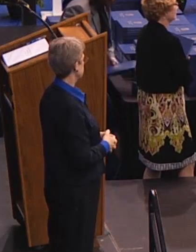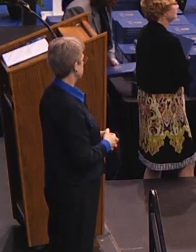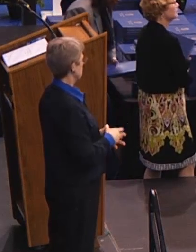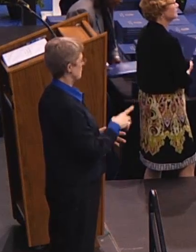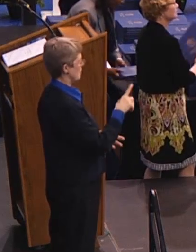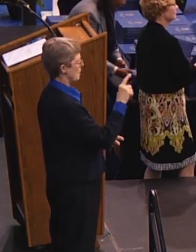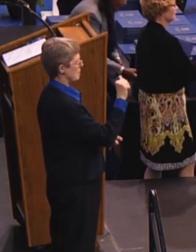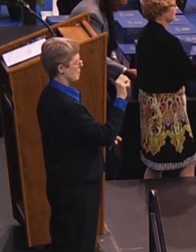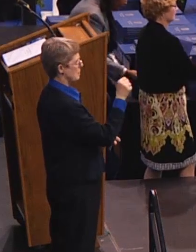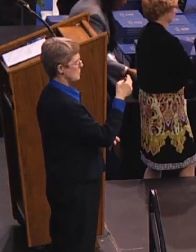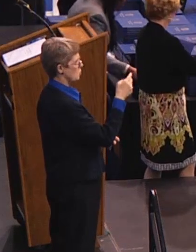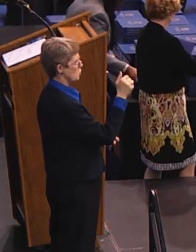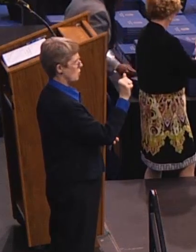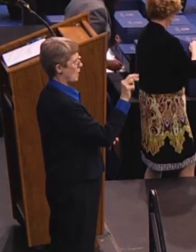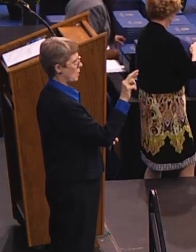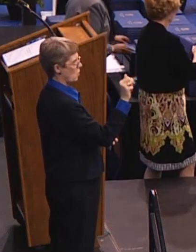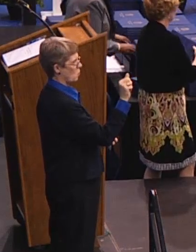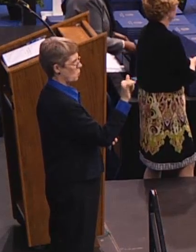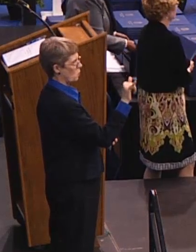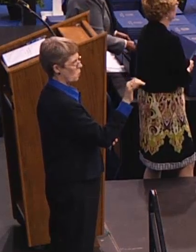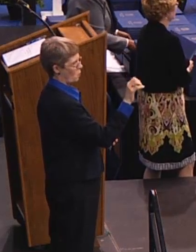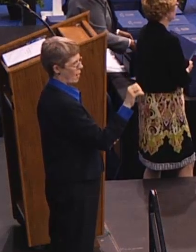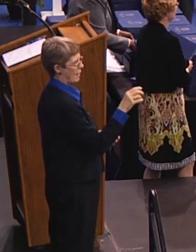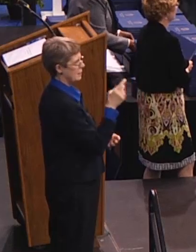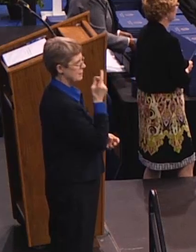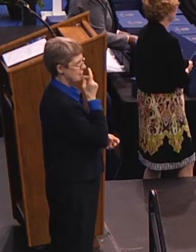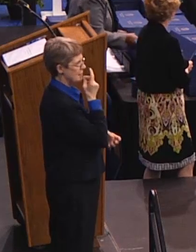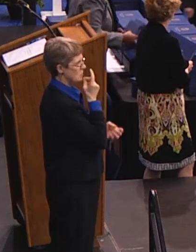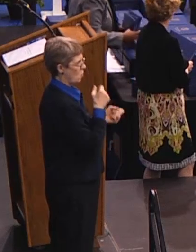Lachey Ray, dental assisting.